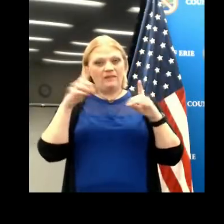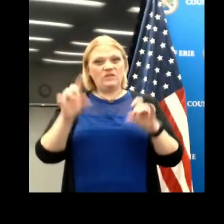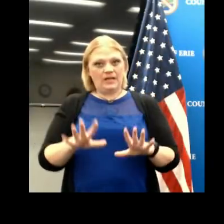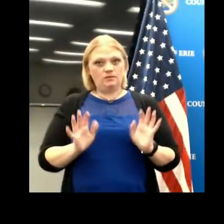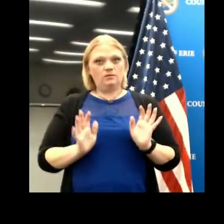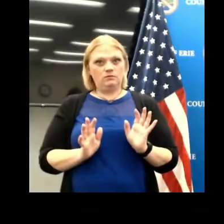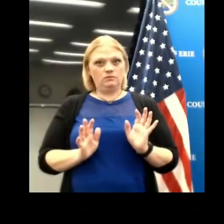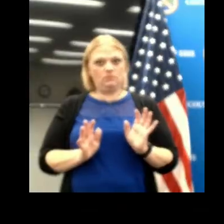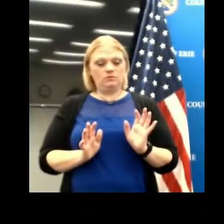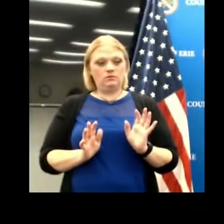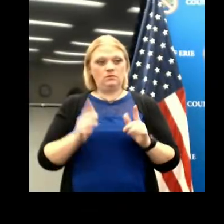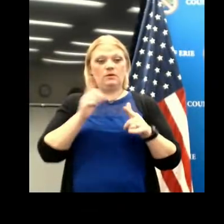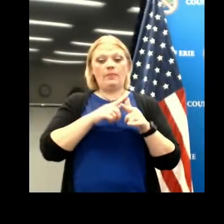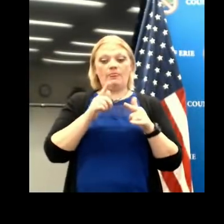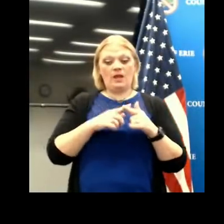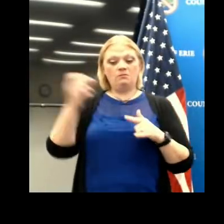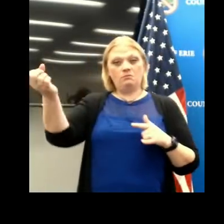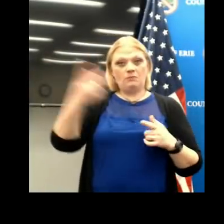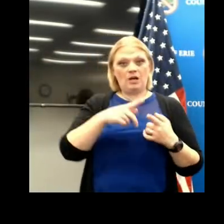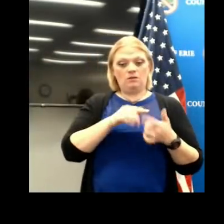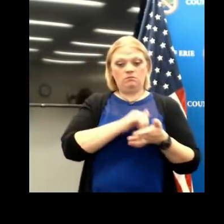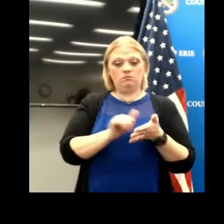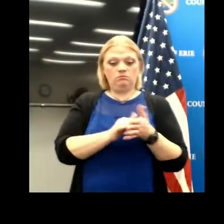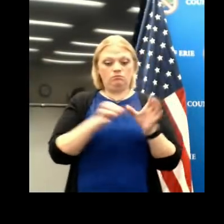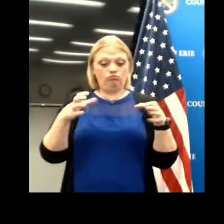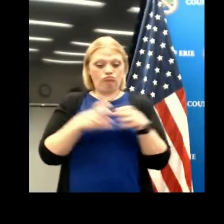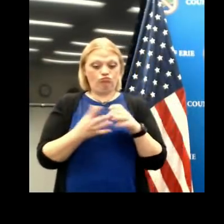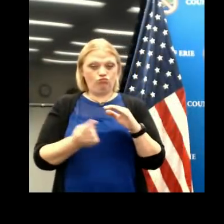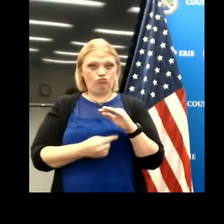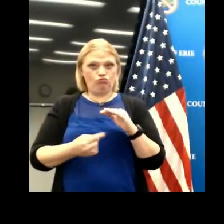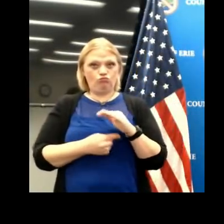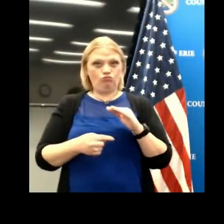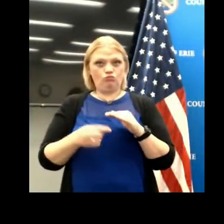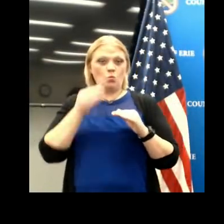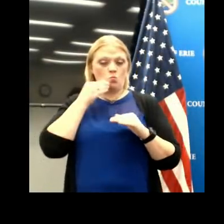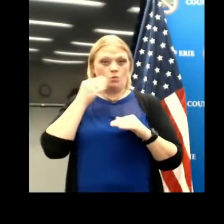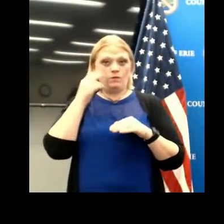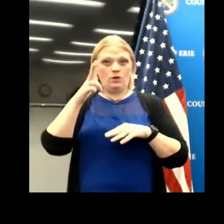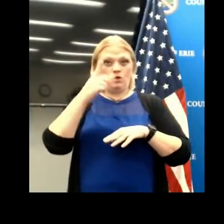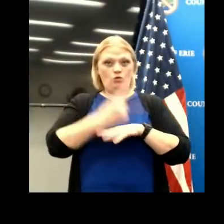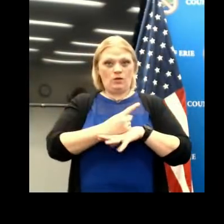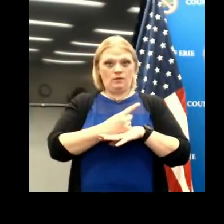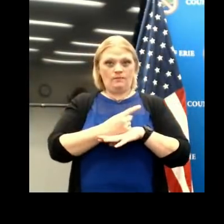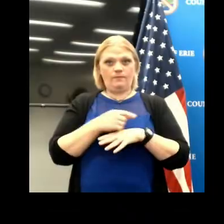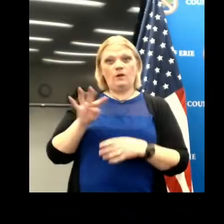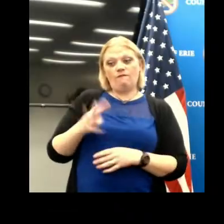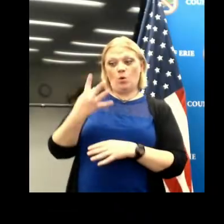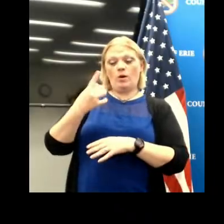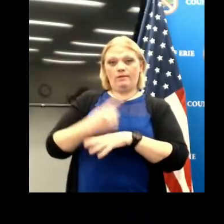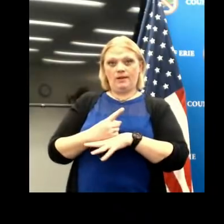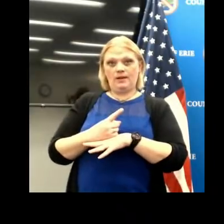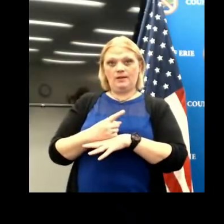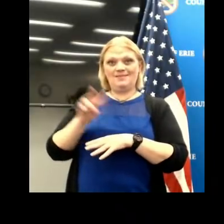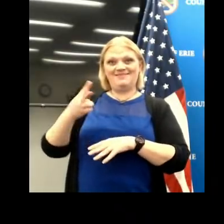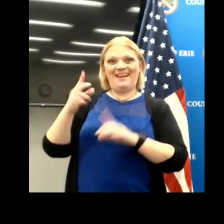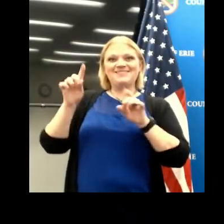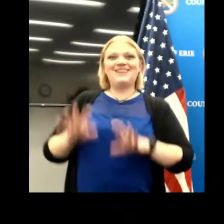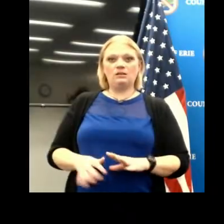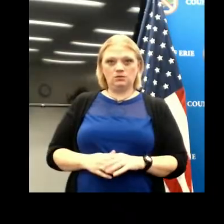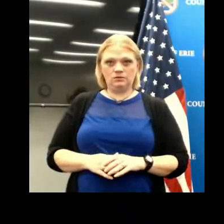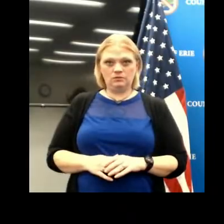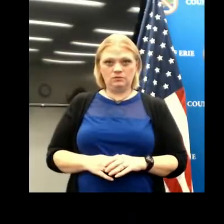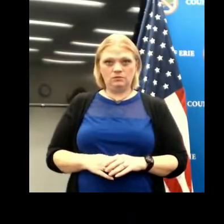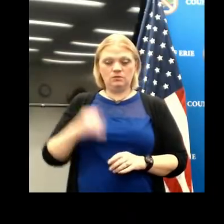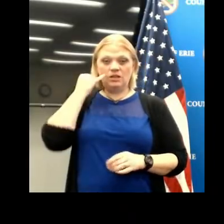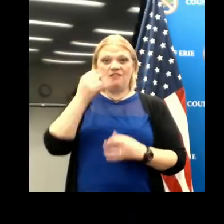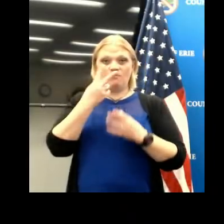And then you return, you quarantine at home for 3 days. Then on the 4th day, you can get a second test. And if